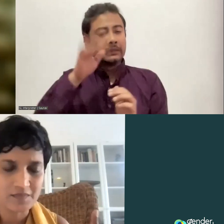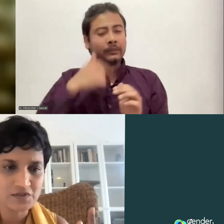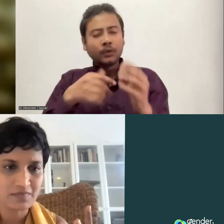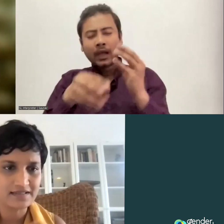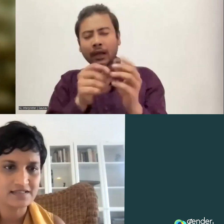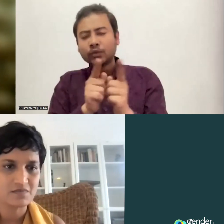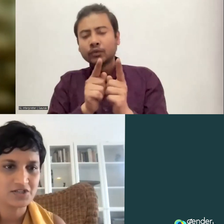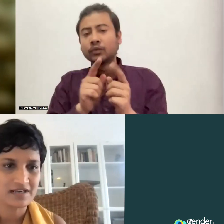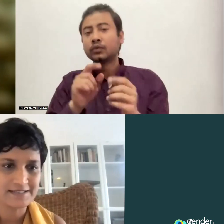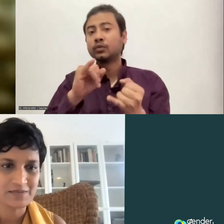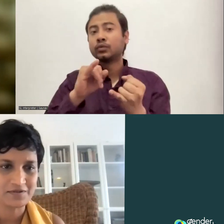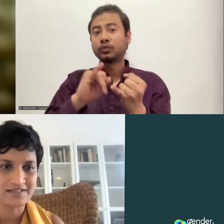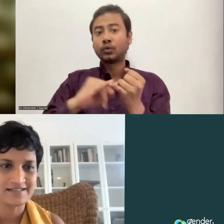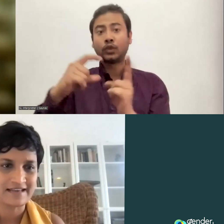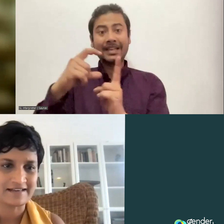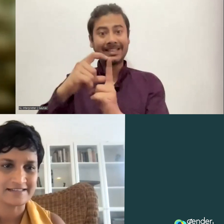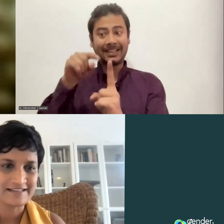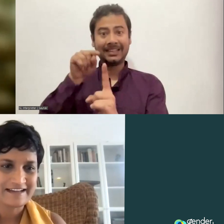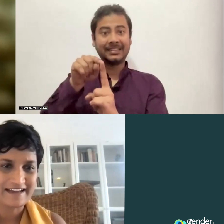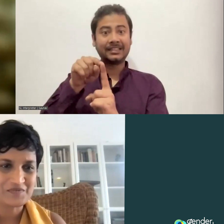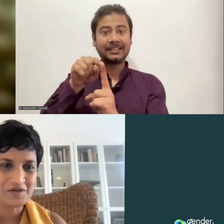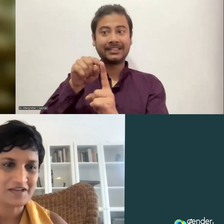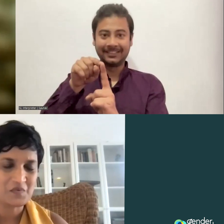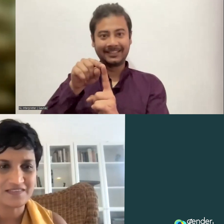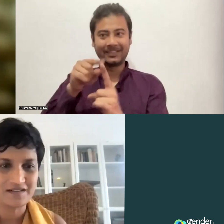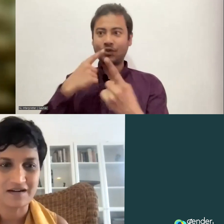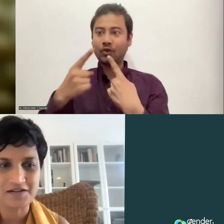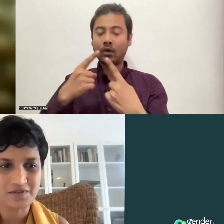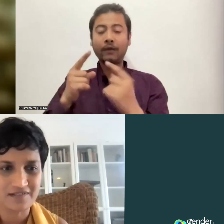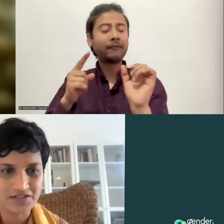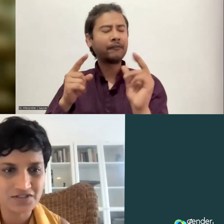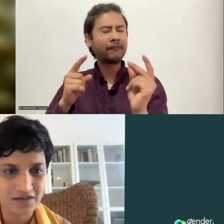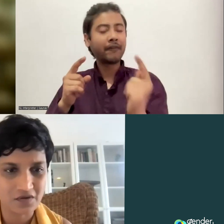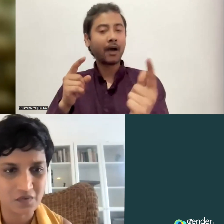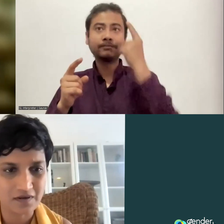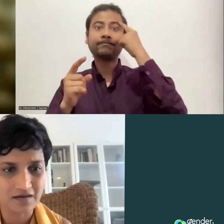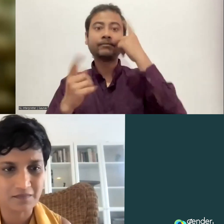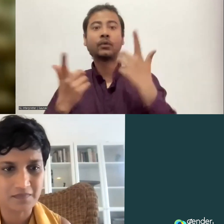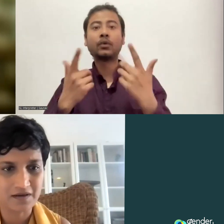immediately comes to mind is marginalized communities and working with the underprivileged,